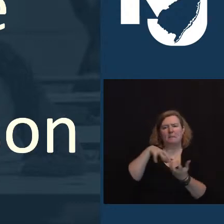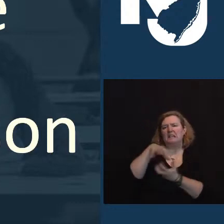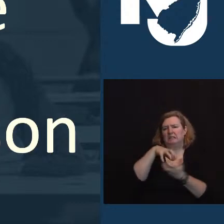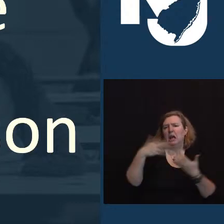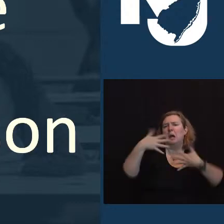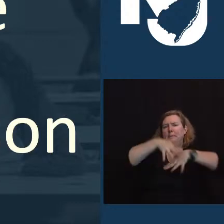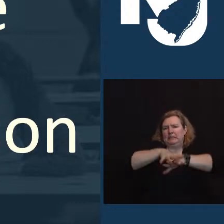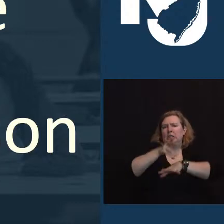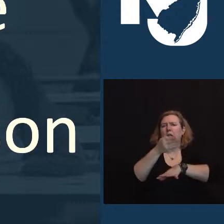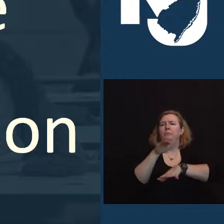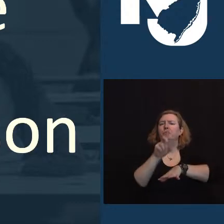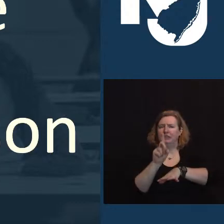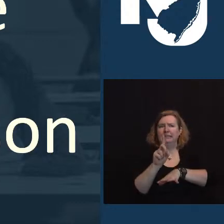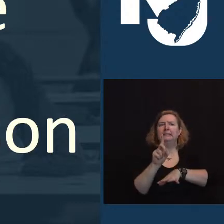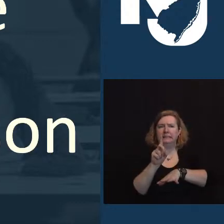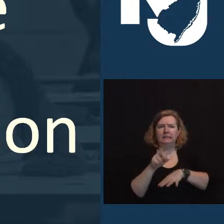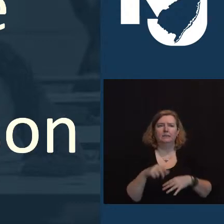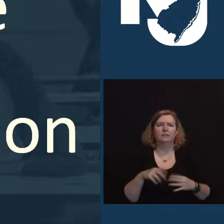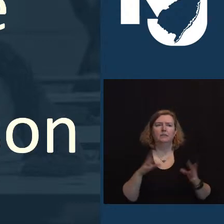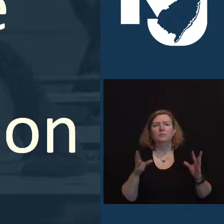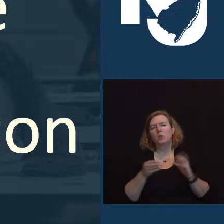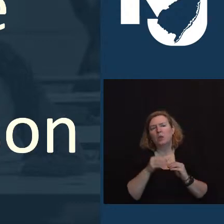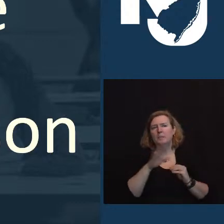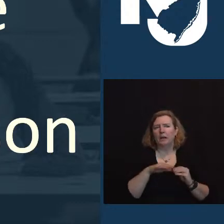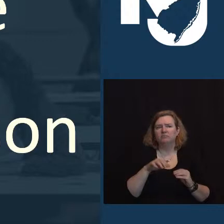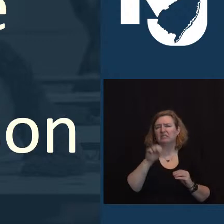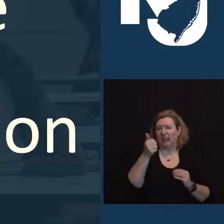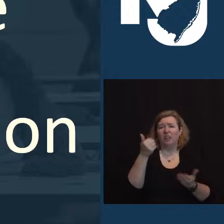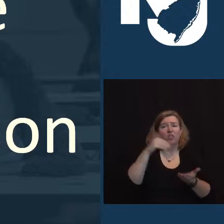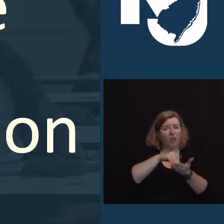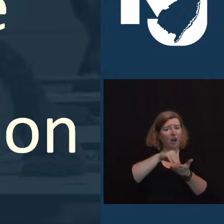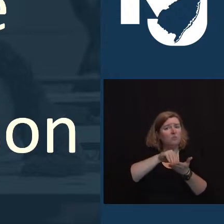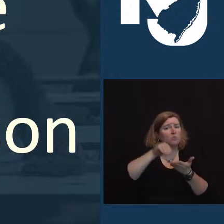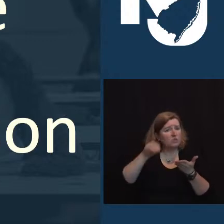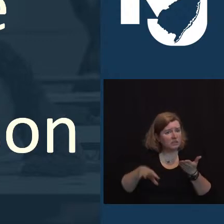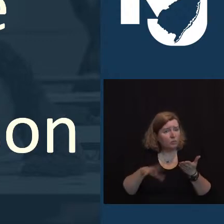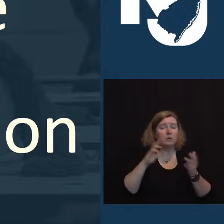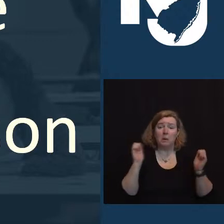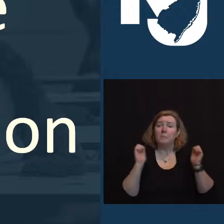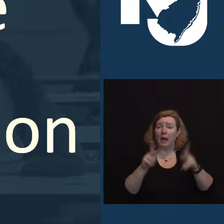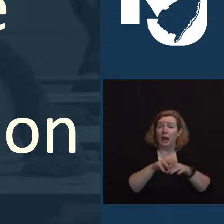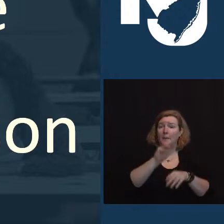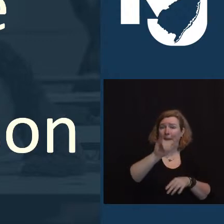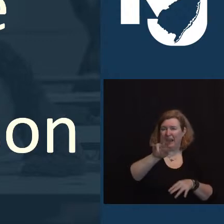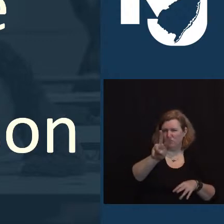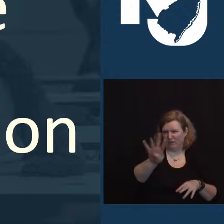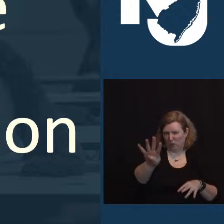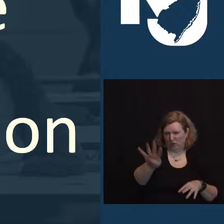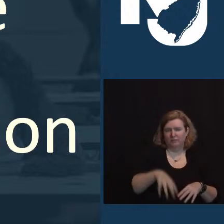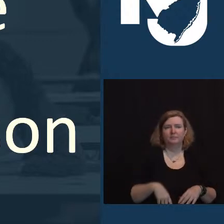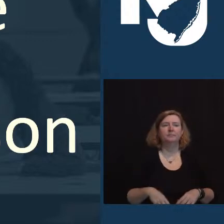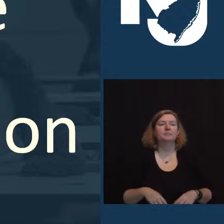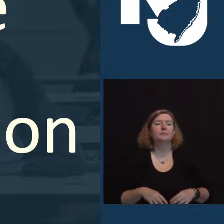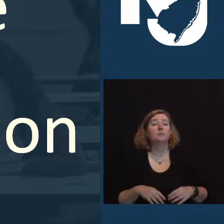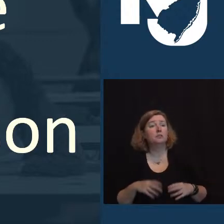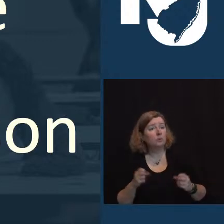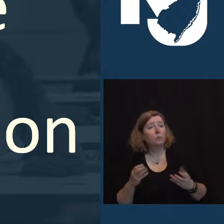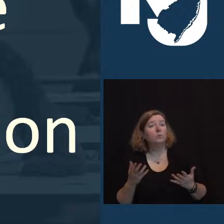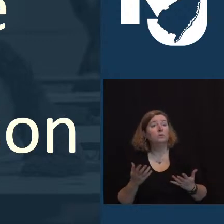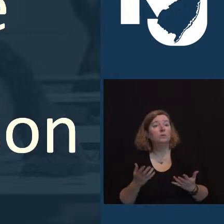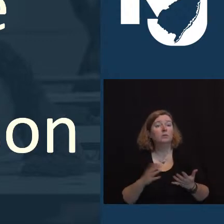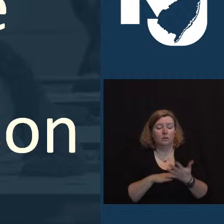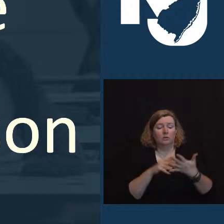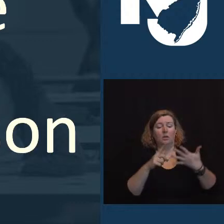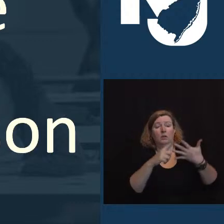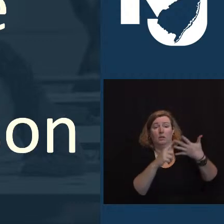students back into school, and we applaud Hillside and Irvington for making those plans. I spoke with the president of